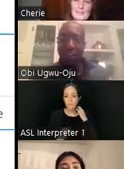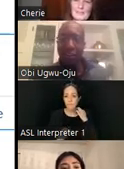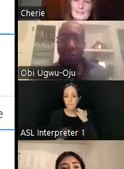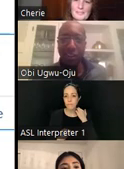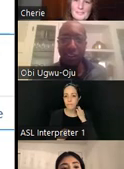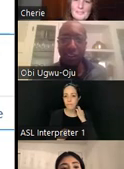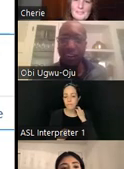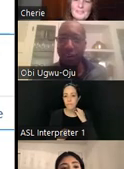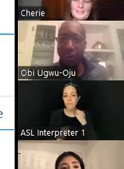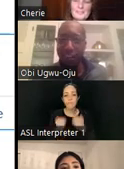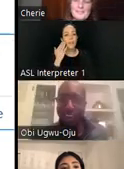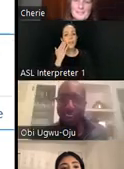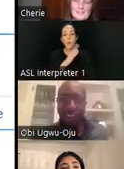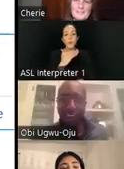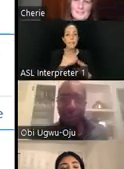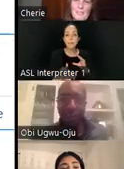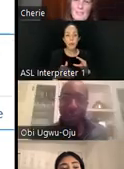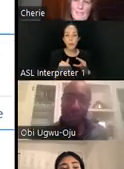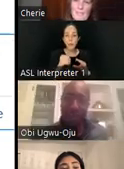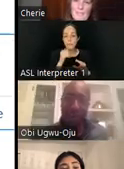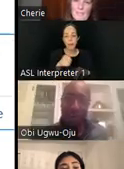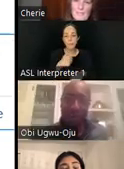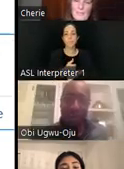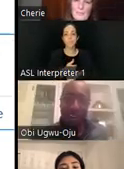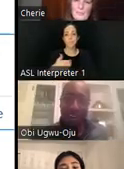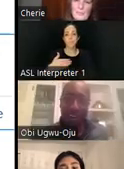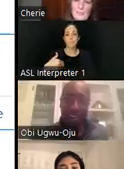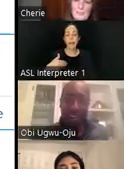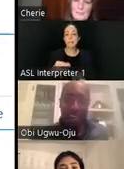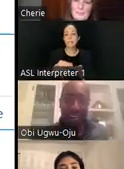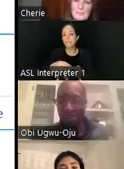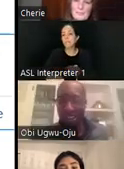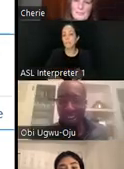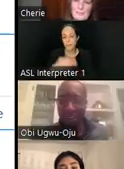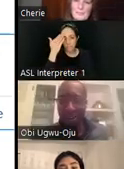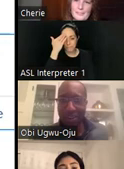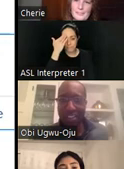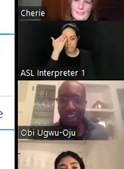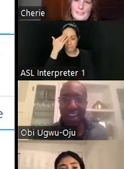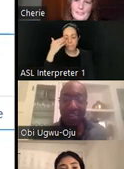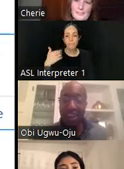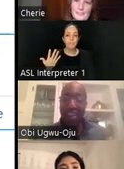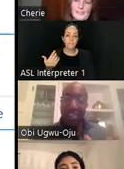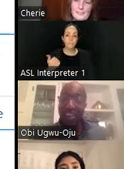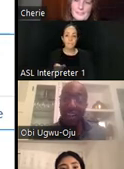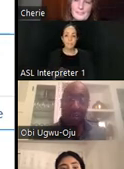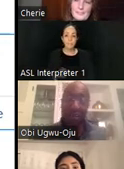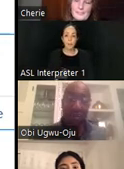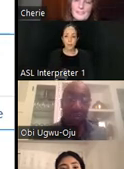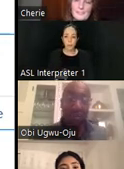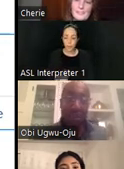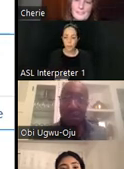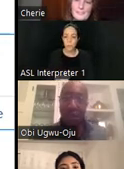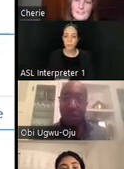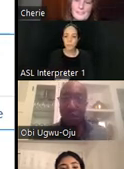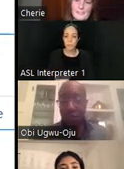running. So all good. Hopefully we can like regroup maybe this or slightly afterwards. And if any couple of them or a